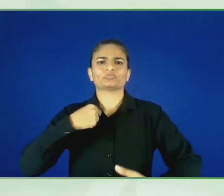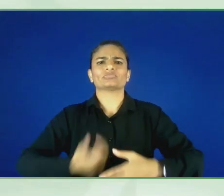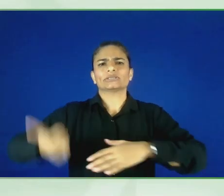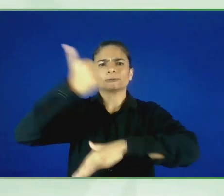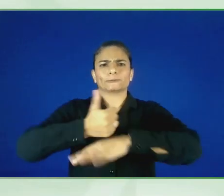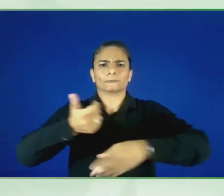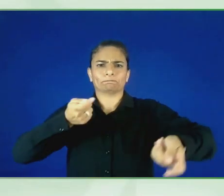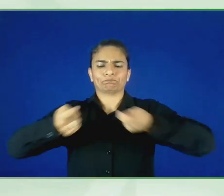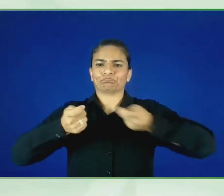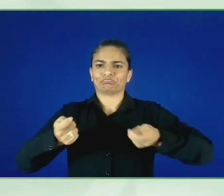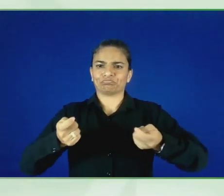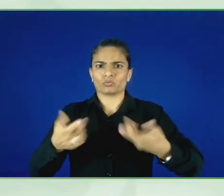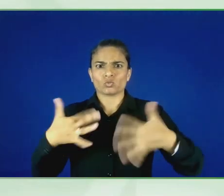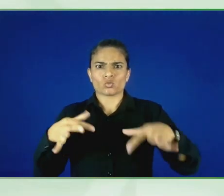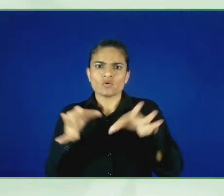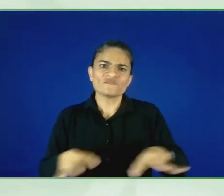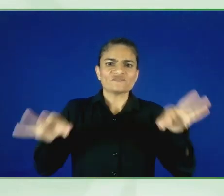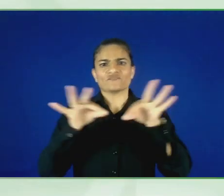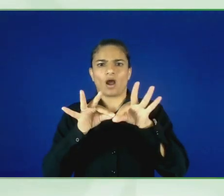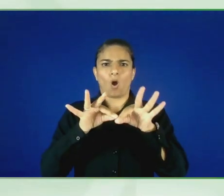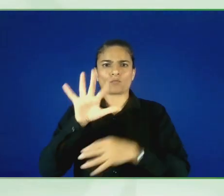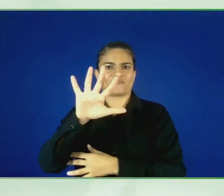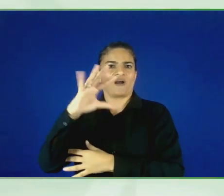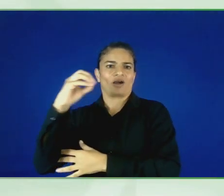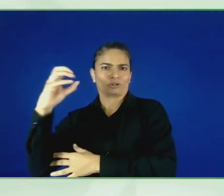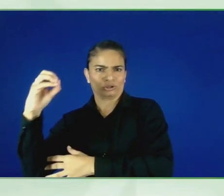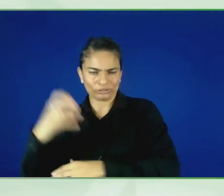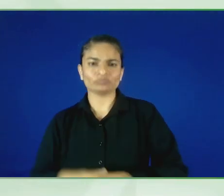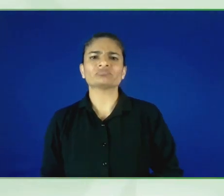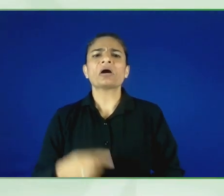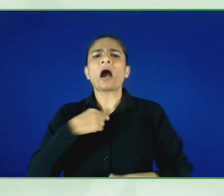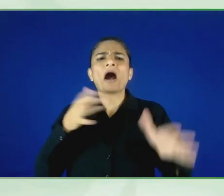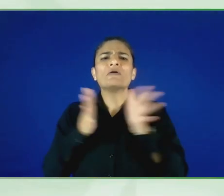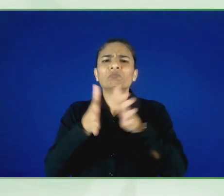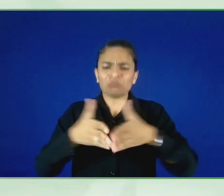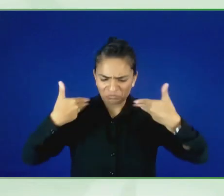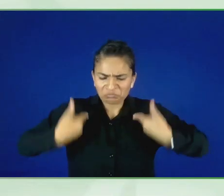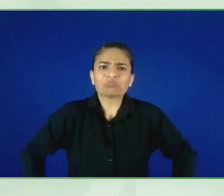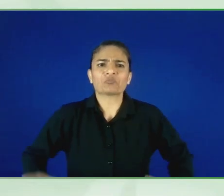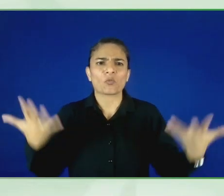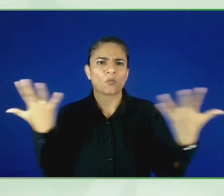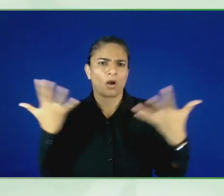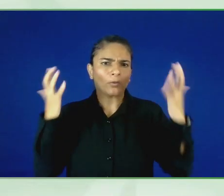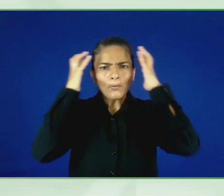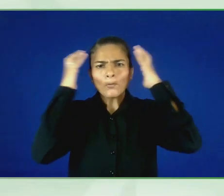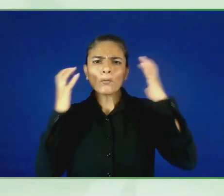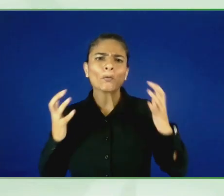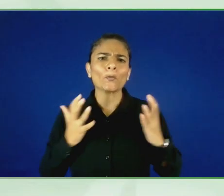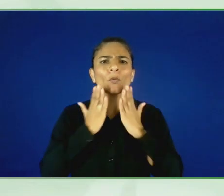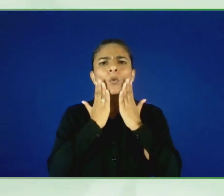of French Creole descent, which also explains the accent. I have short curly hair, and I'm today wearing a